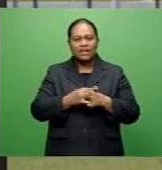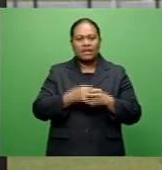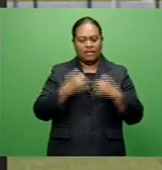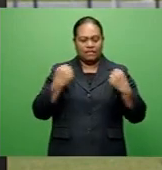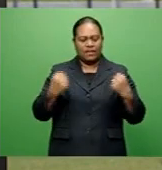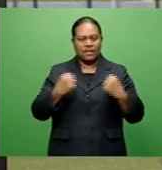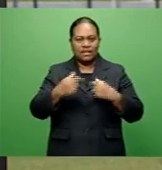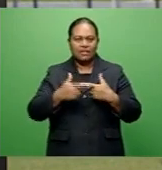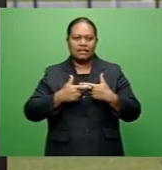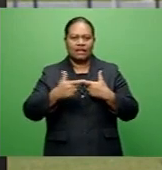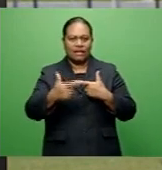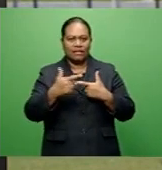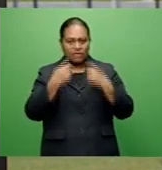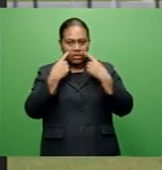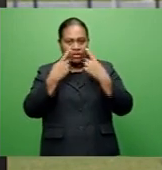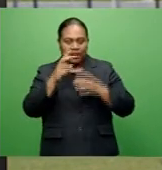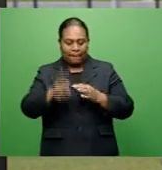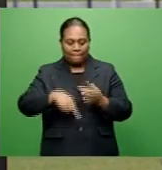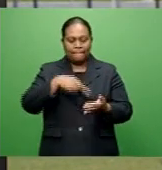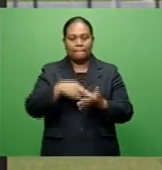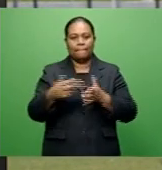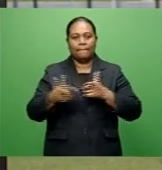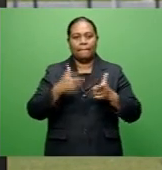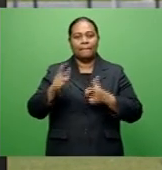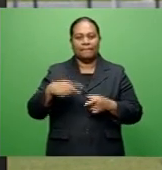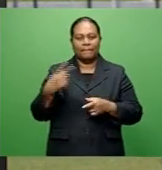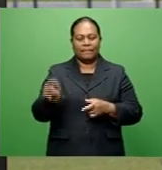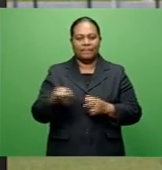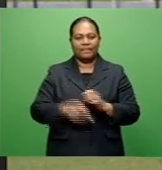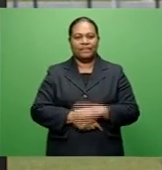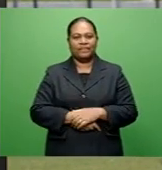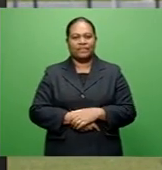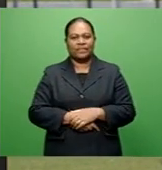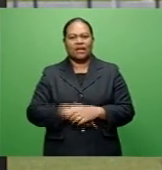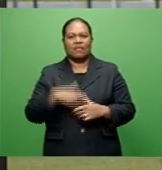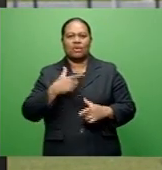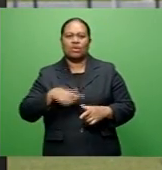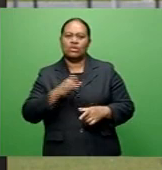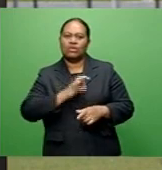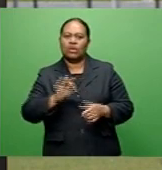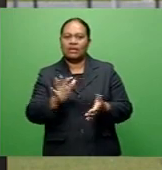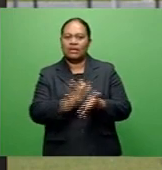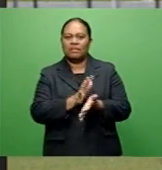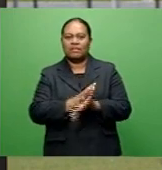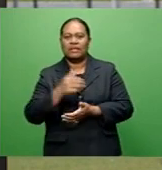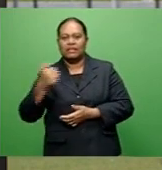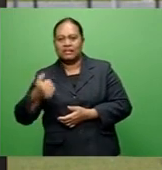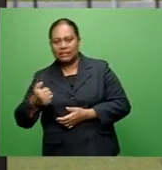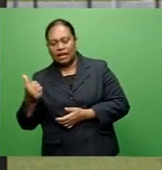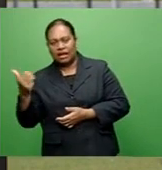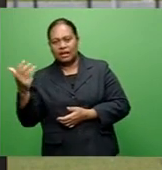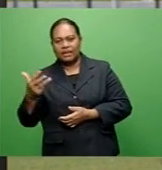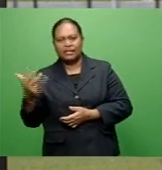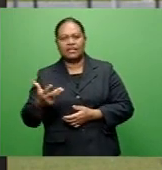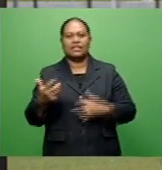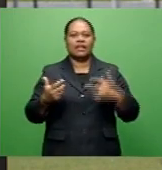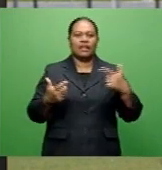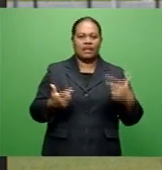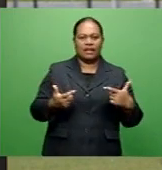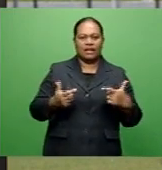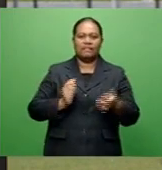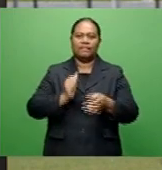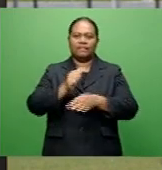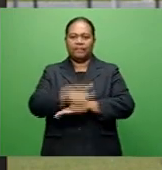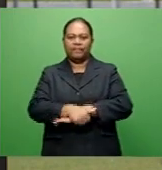into the Mobile Uprising Sevens tournament tomorrow. After a disappointing 19-7 loss to Mount Carmel in